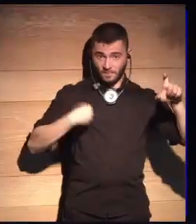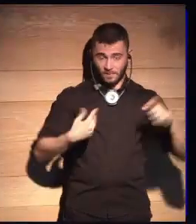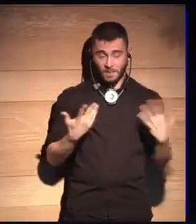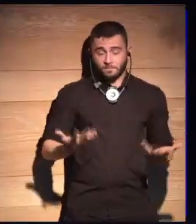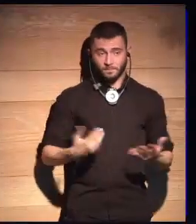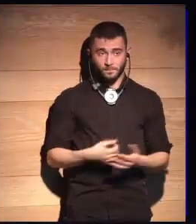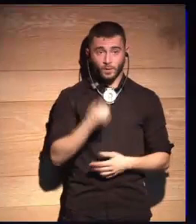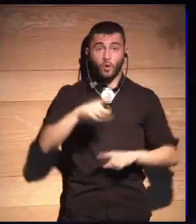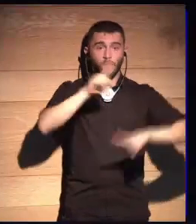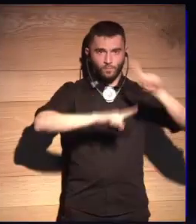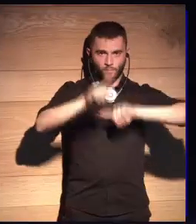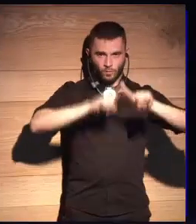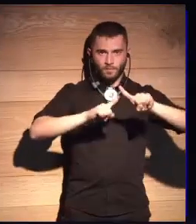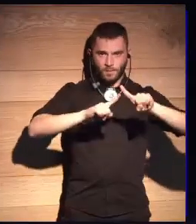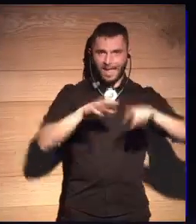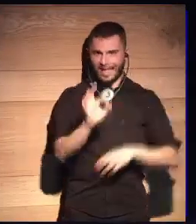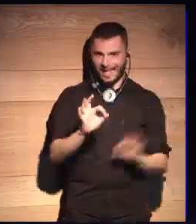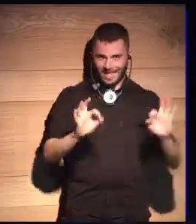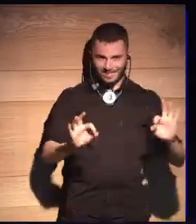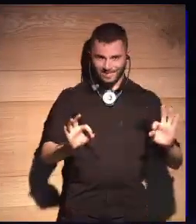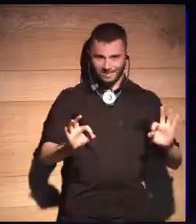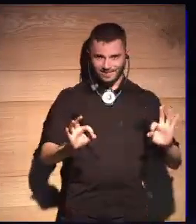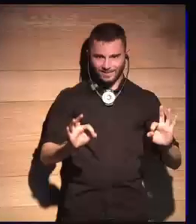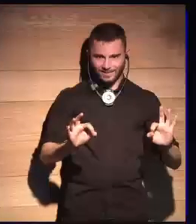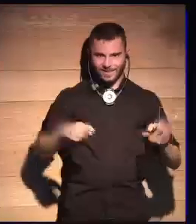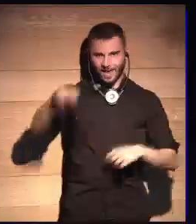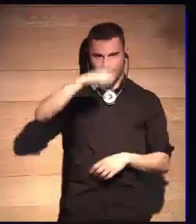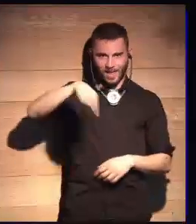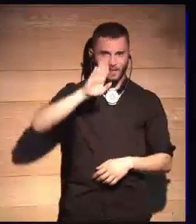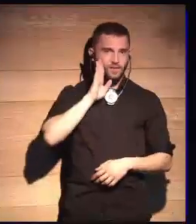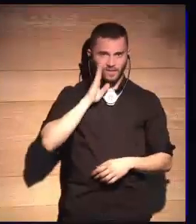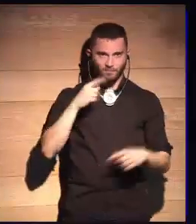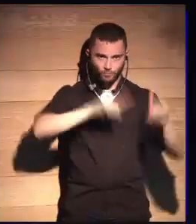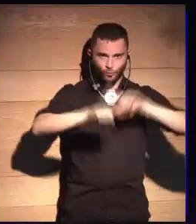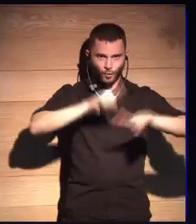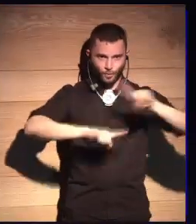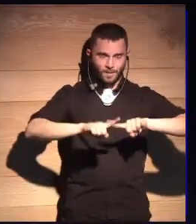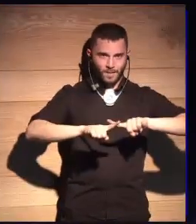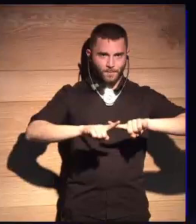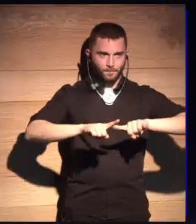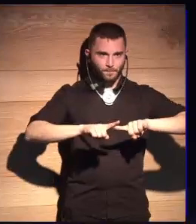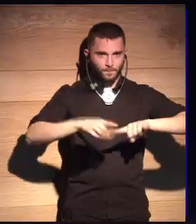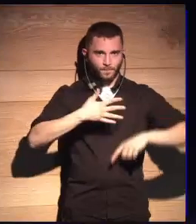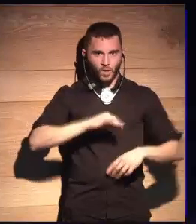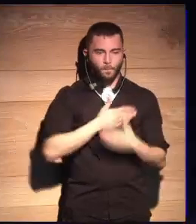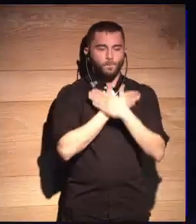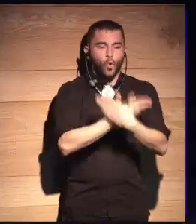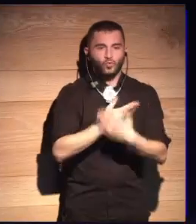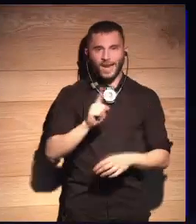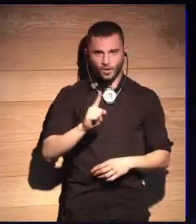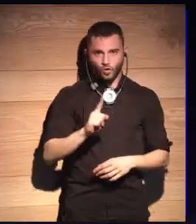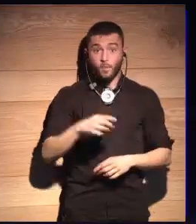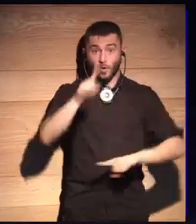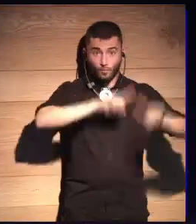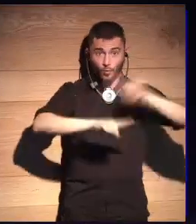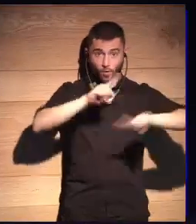same people in the end, and they are part of the problem because they are perceived as part of the problem, and we can consider that they are, not perhaps